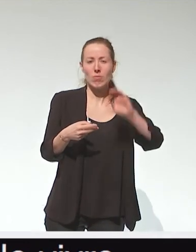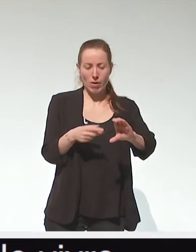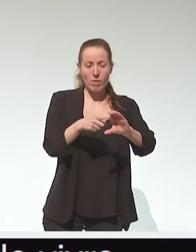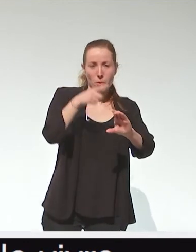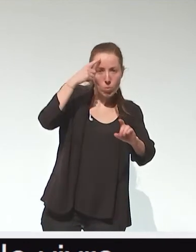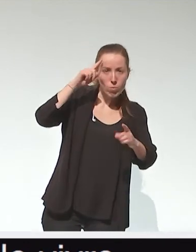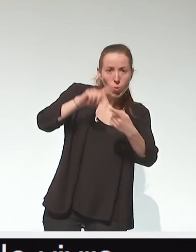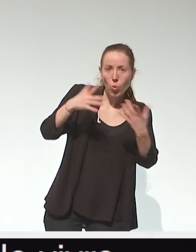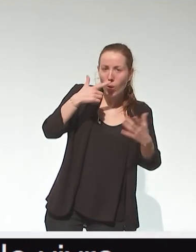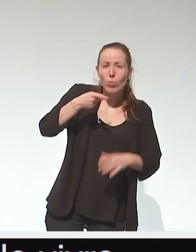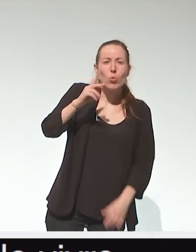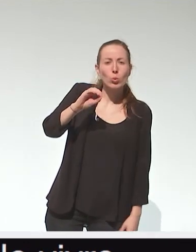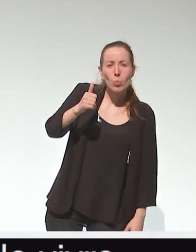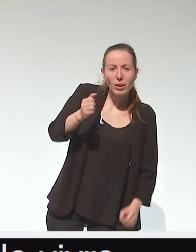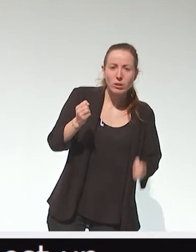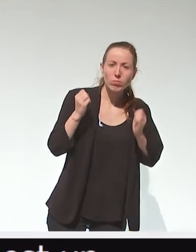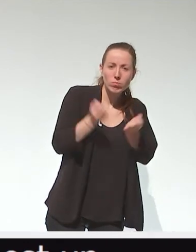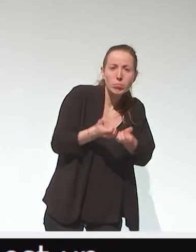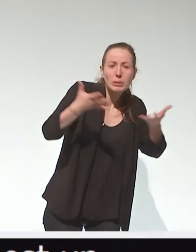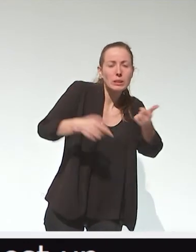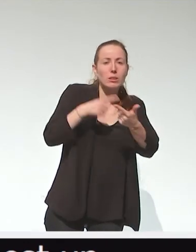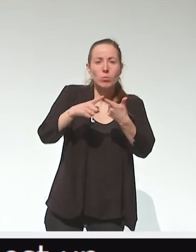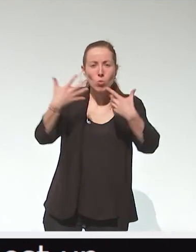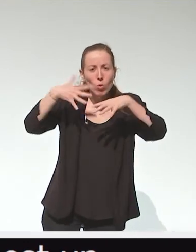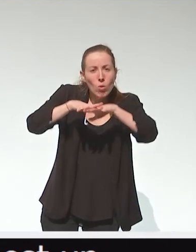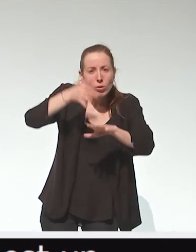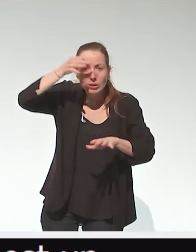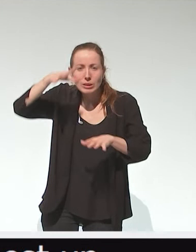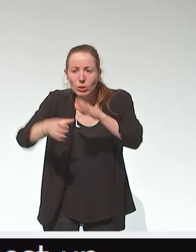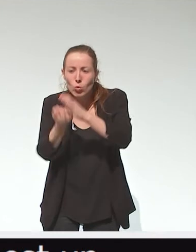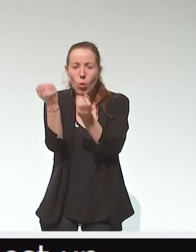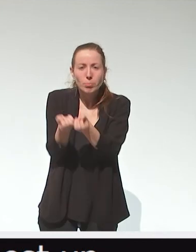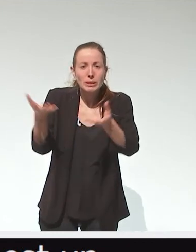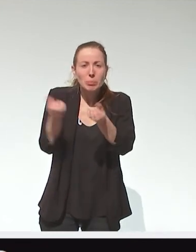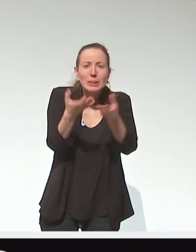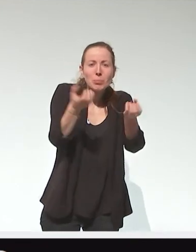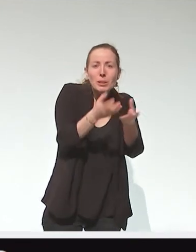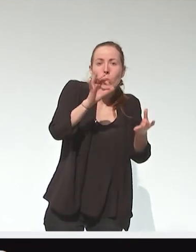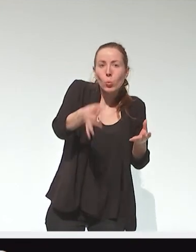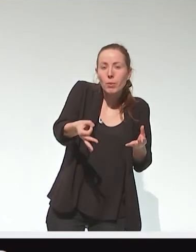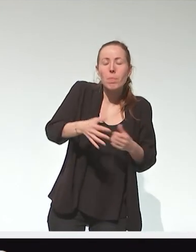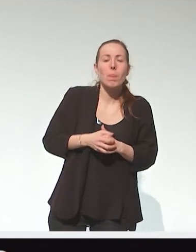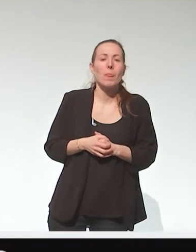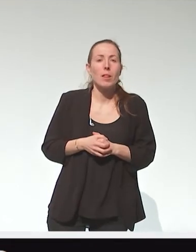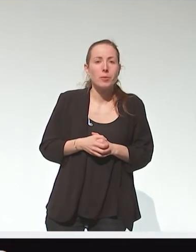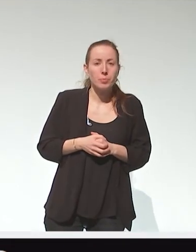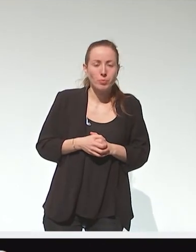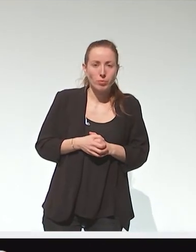budget, 26 billion euros. It's more environmentally sound, it's more innovative, it's more inclusive.